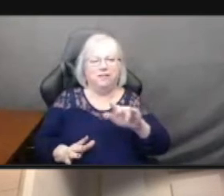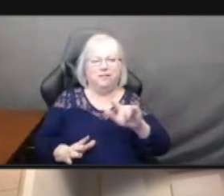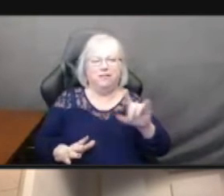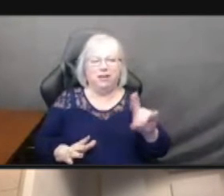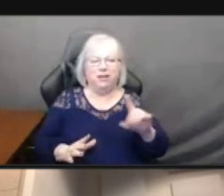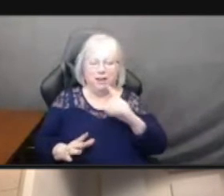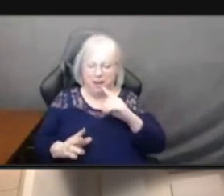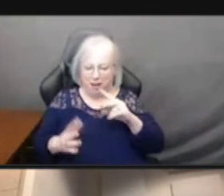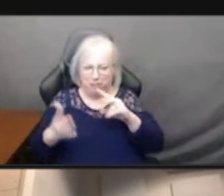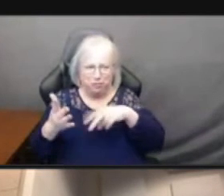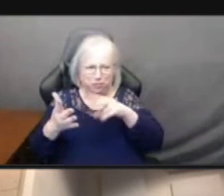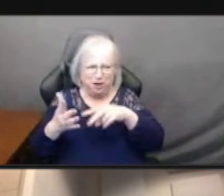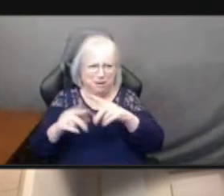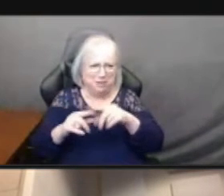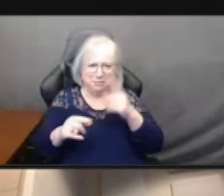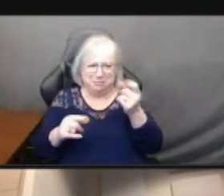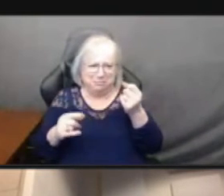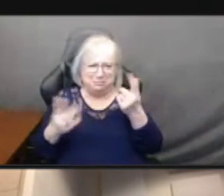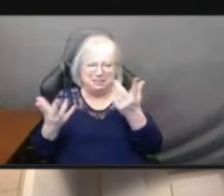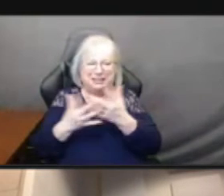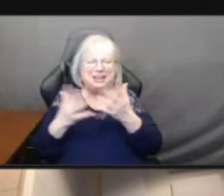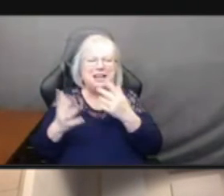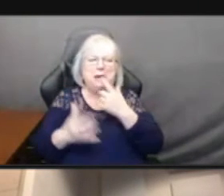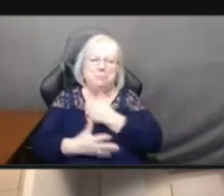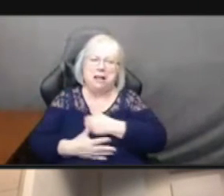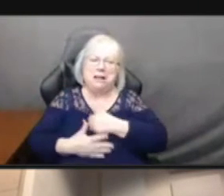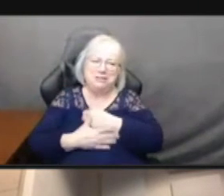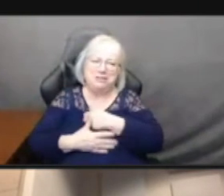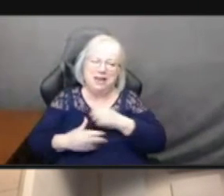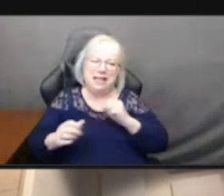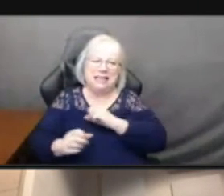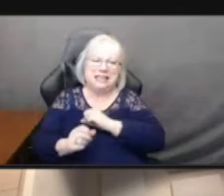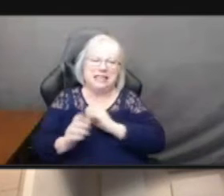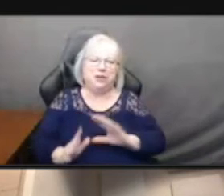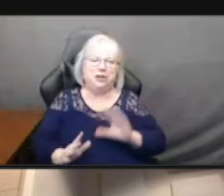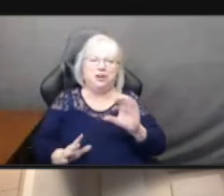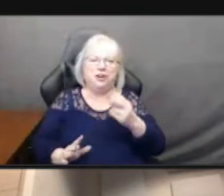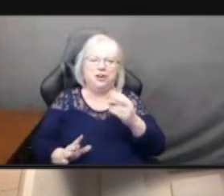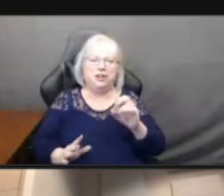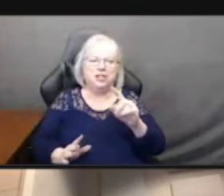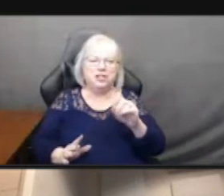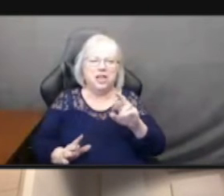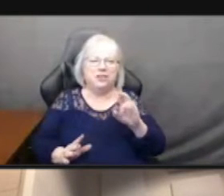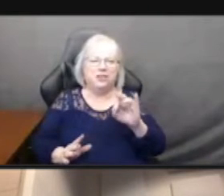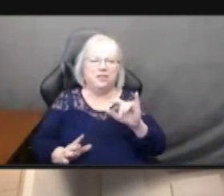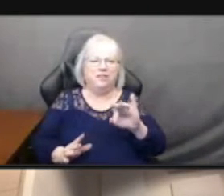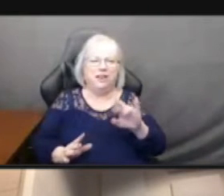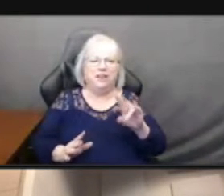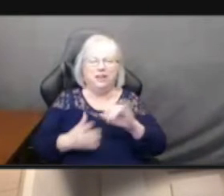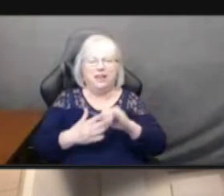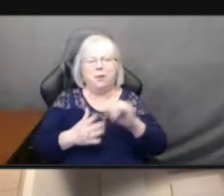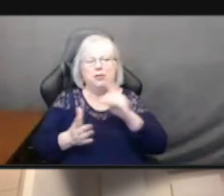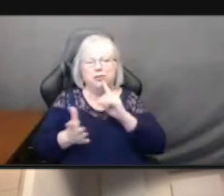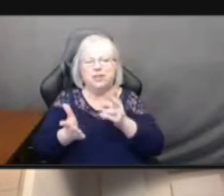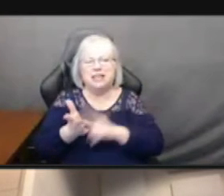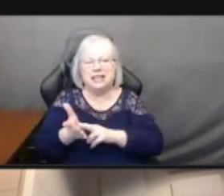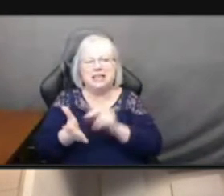it, but I apologize, Senator Chesterfield. That was a signature. I'm sorry. I apologize.